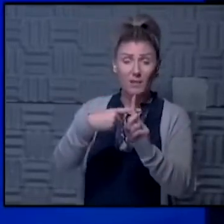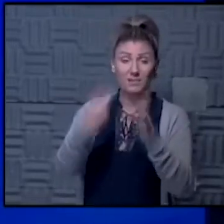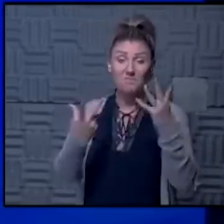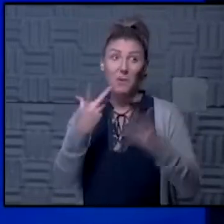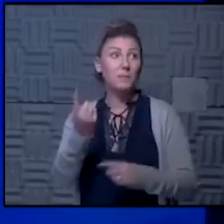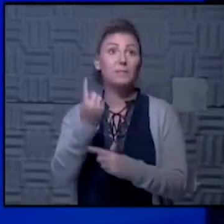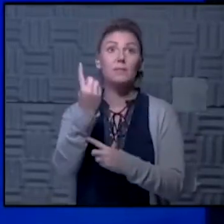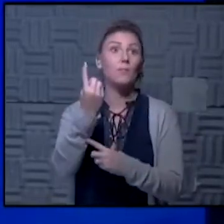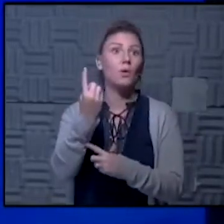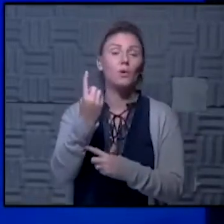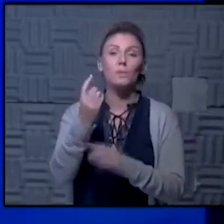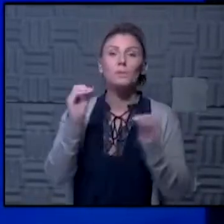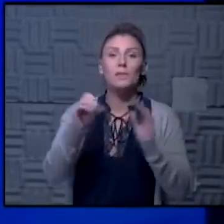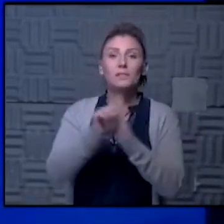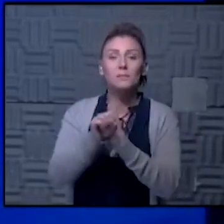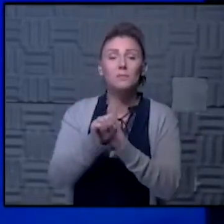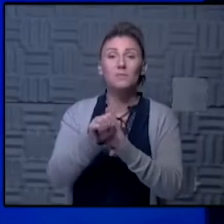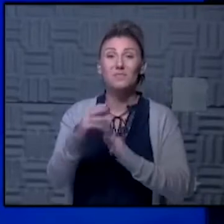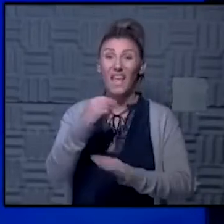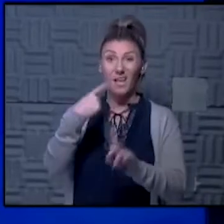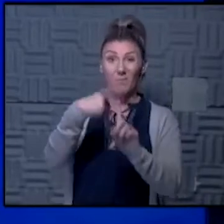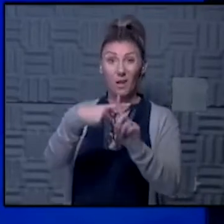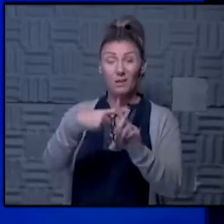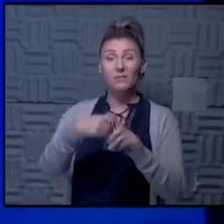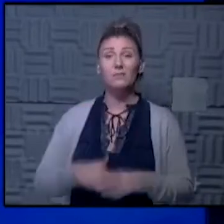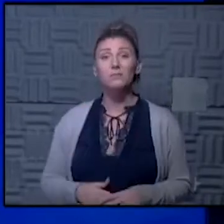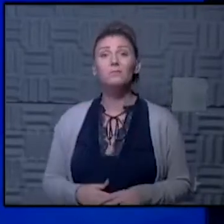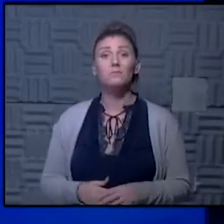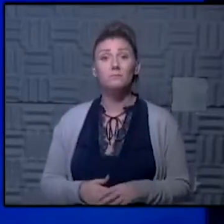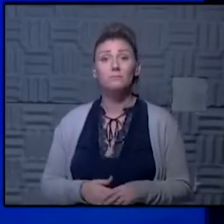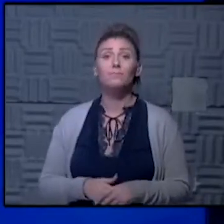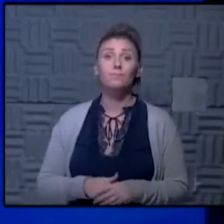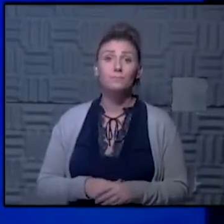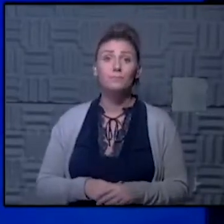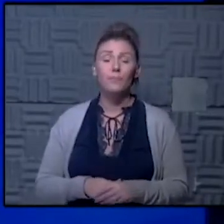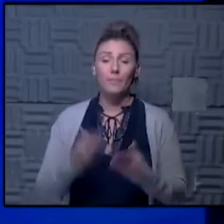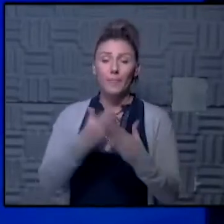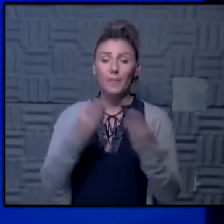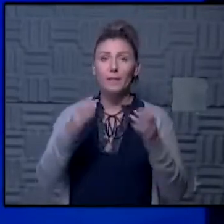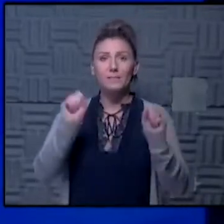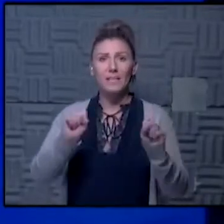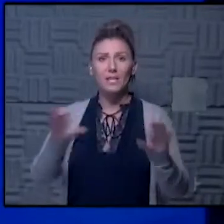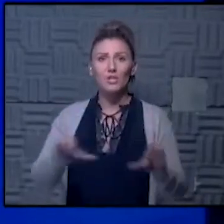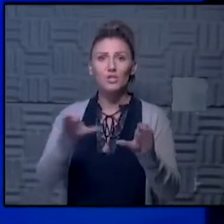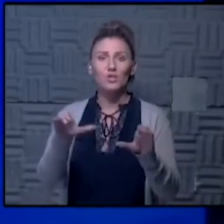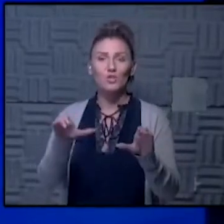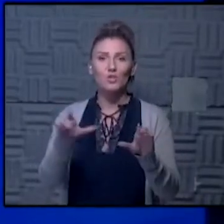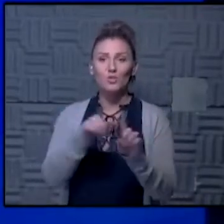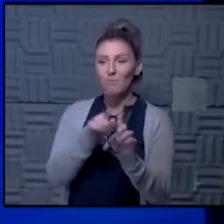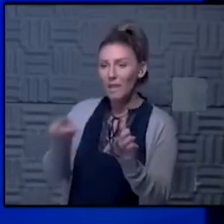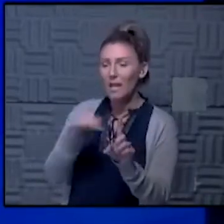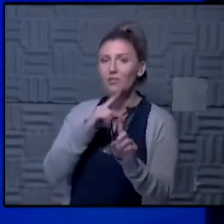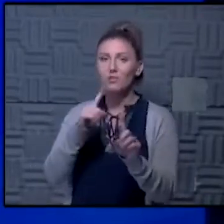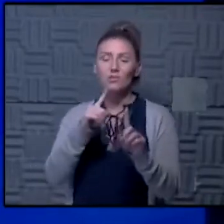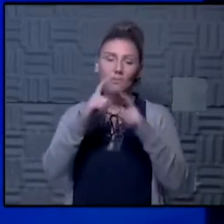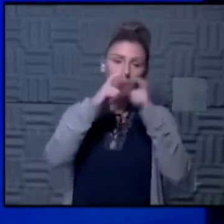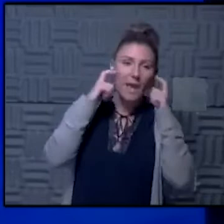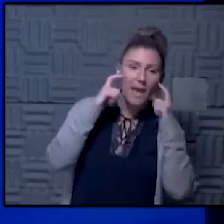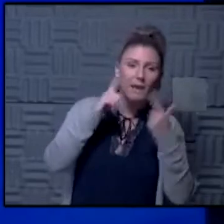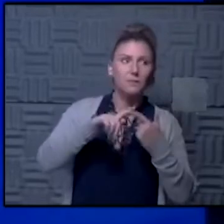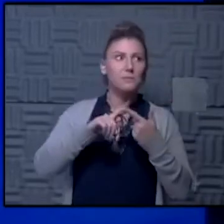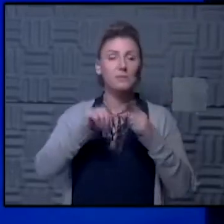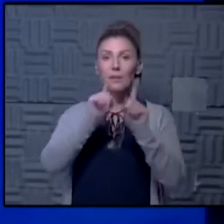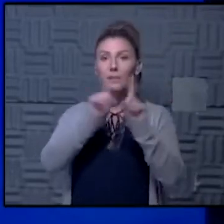even someone who's asymptomatic and positive. And there are things that we can do, mitigation steps. Mask wearing is one of them, physical distancing